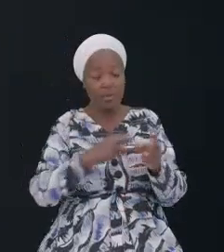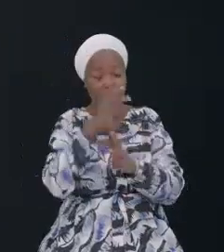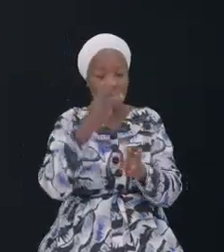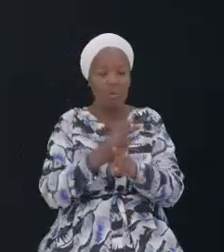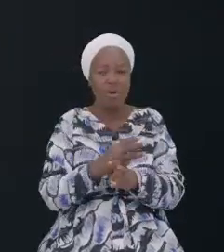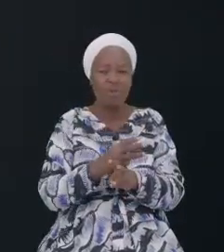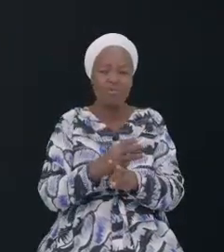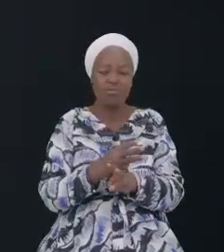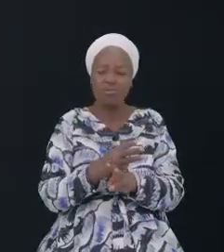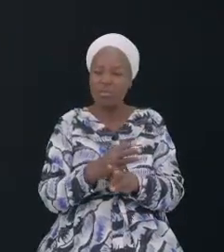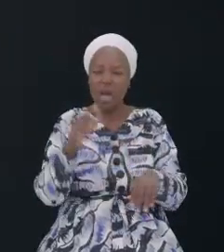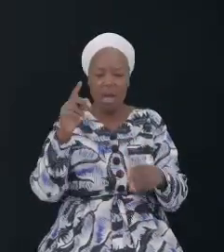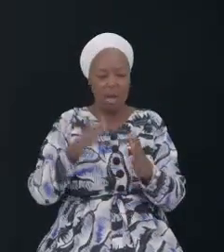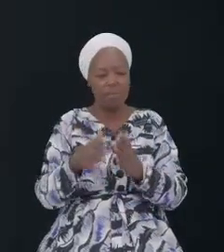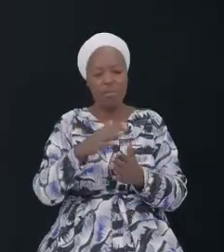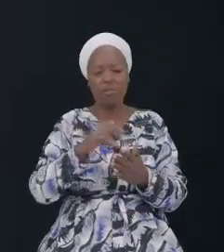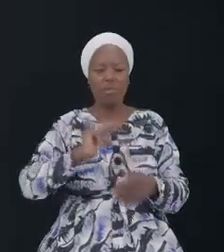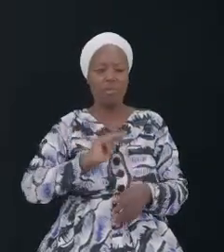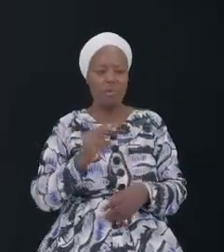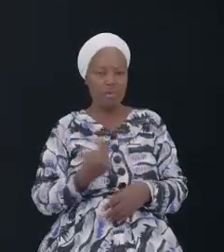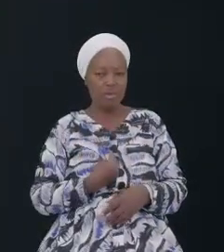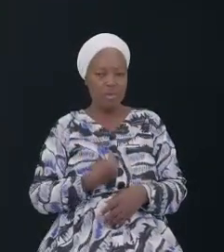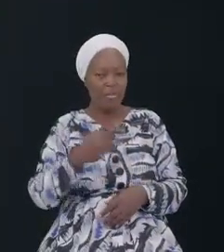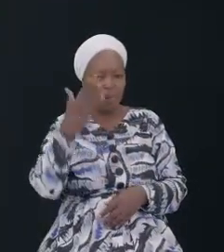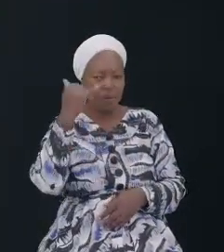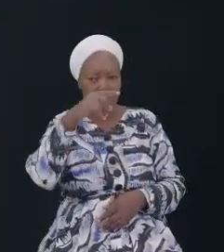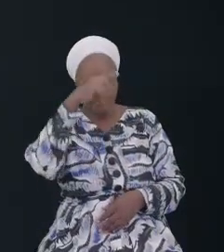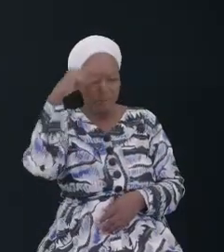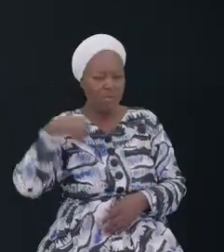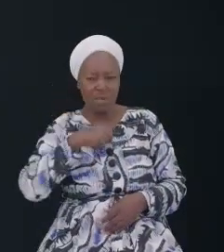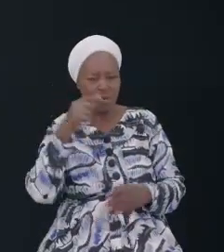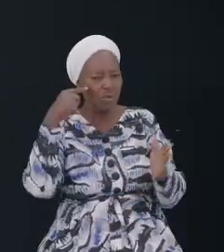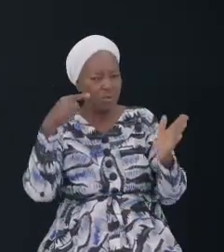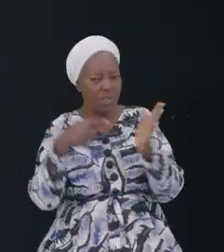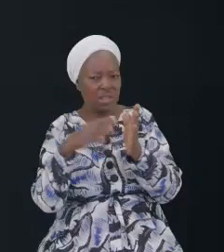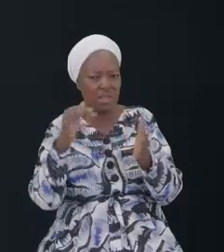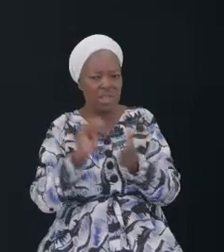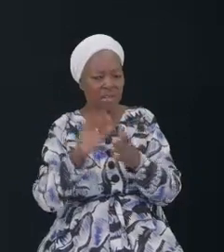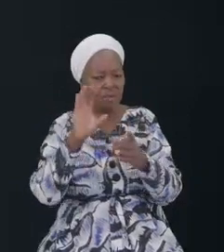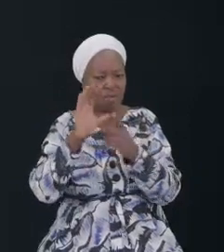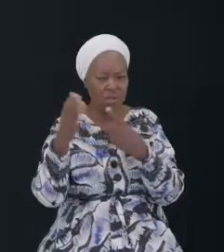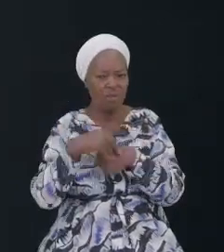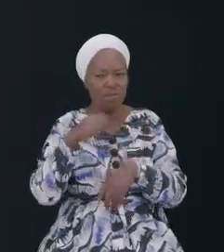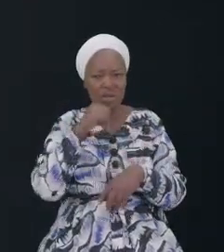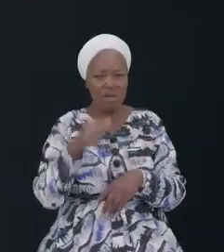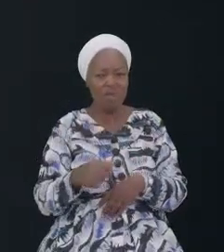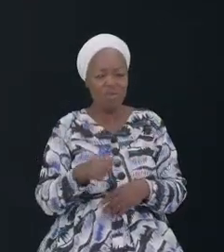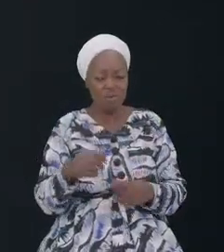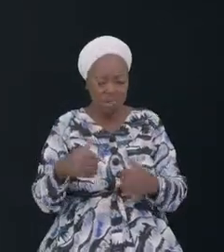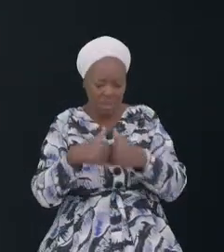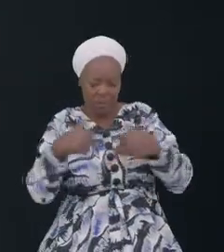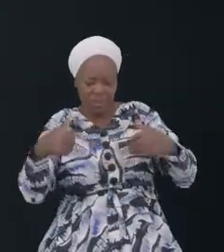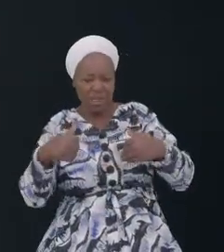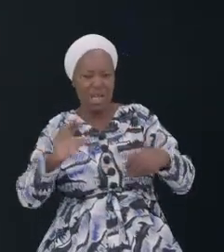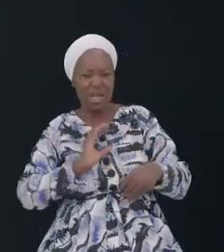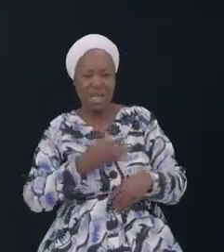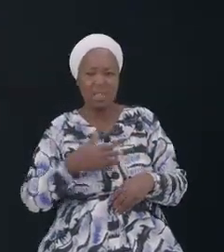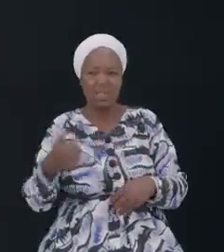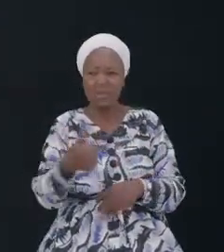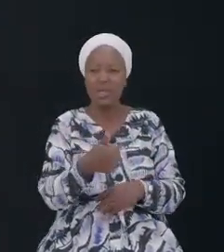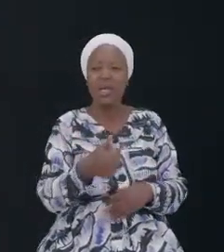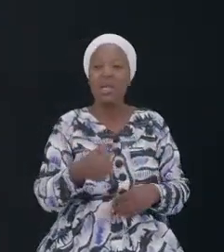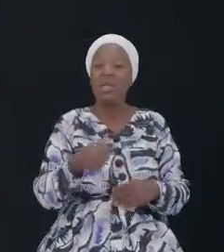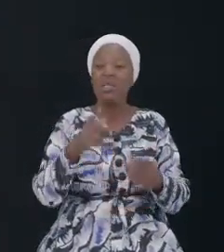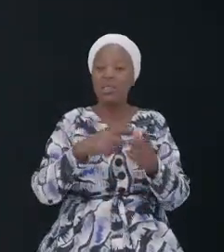Why? Because we're not noticing the condition and we're not distinguishing ourselves.